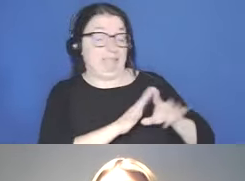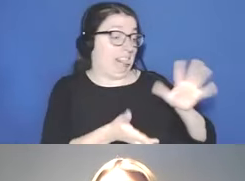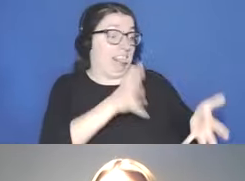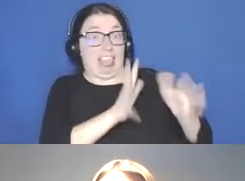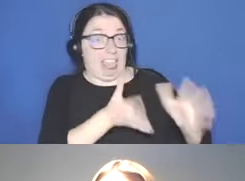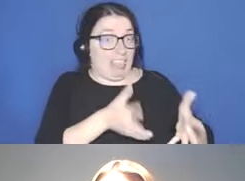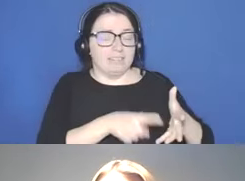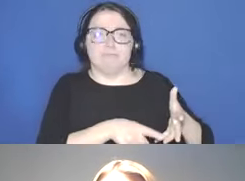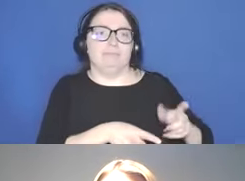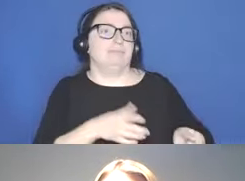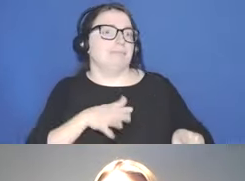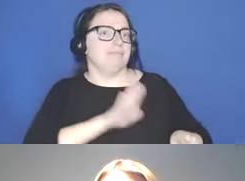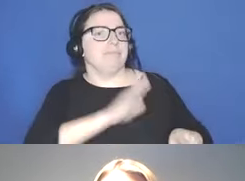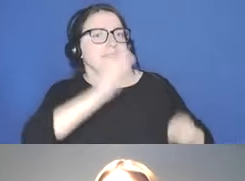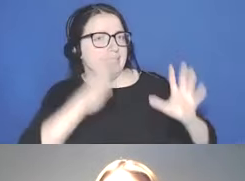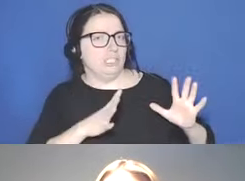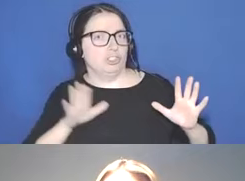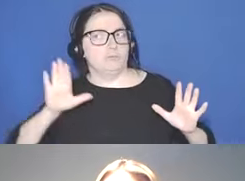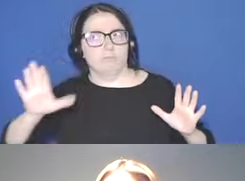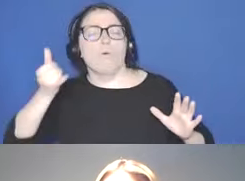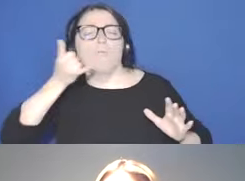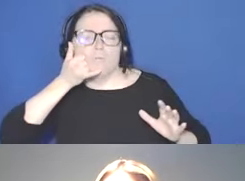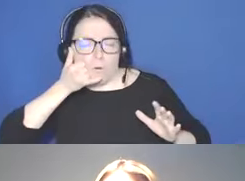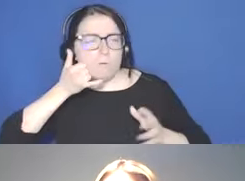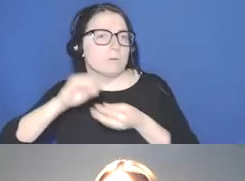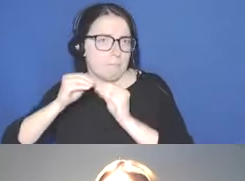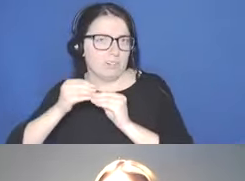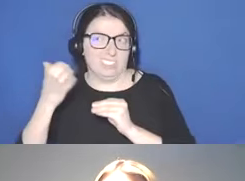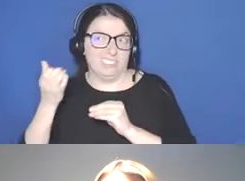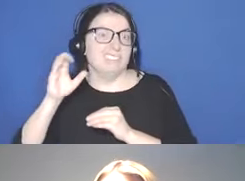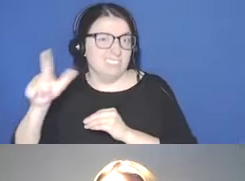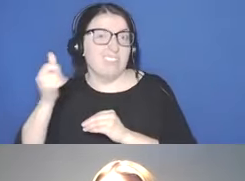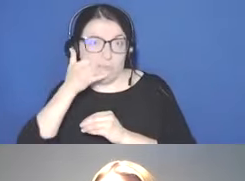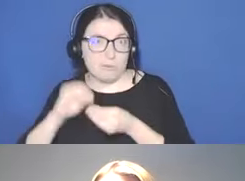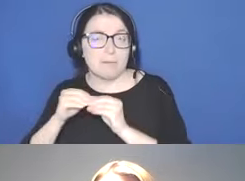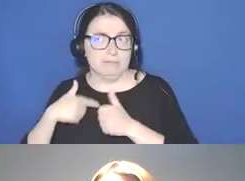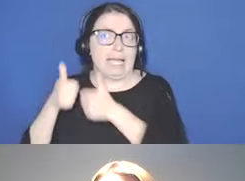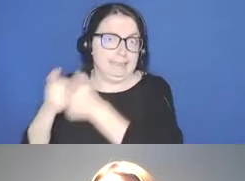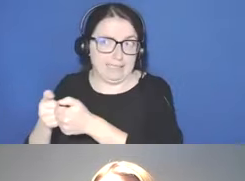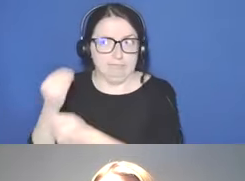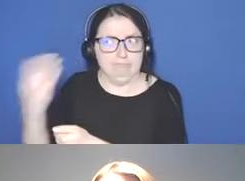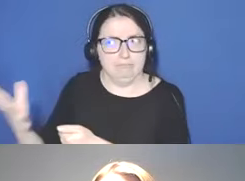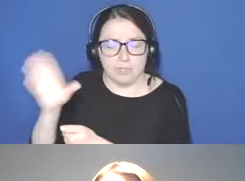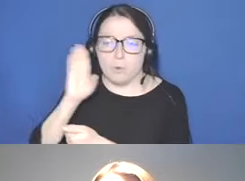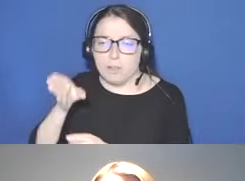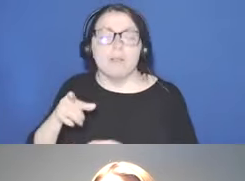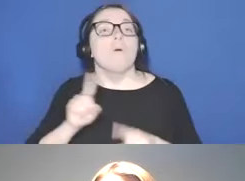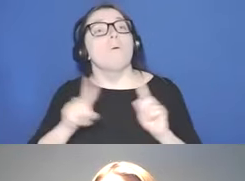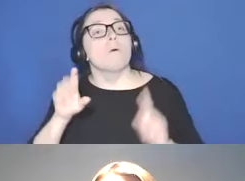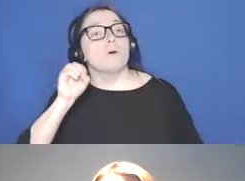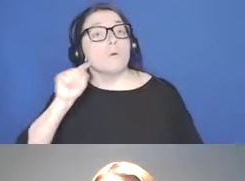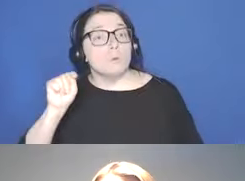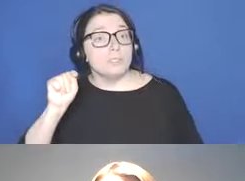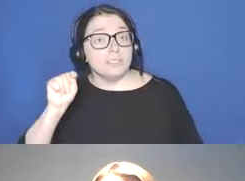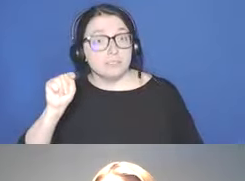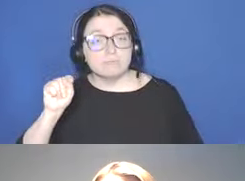have her cell phone number. I can text her. I'll also text his OT in school saying, hey, he hasn't gotten that